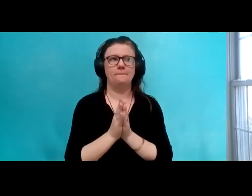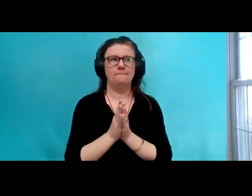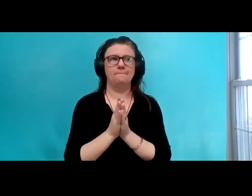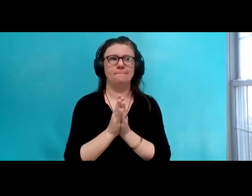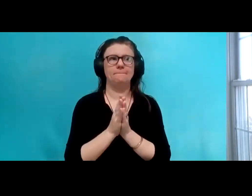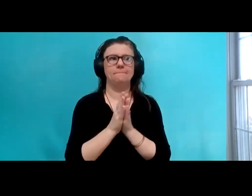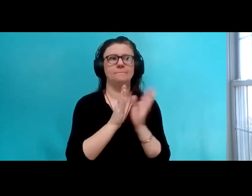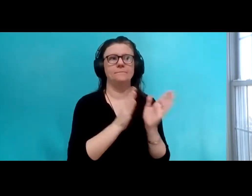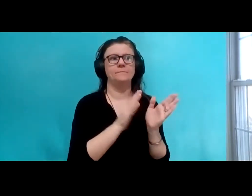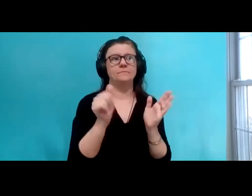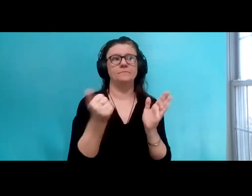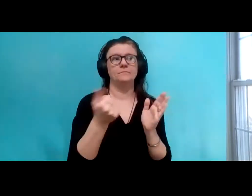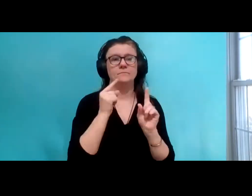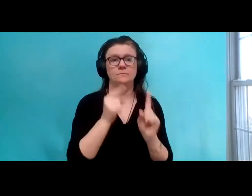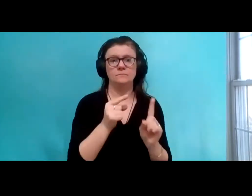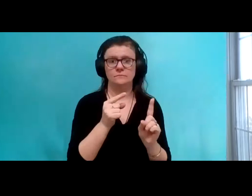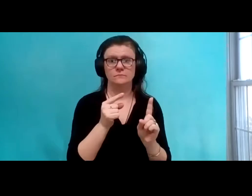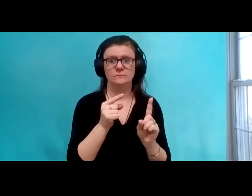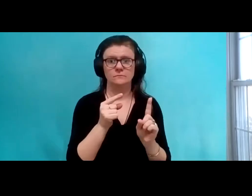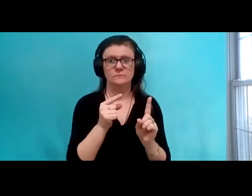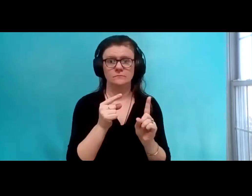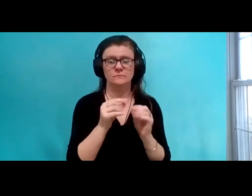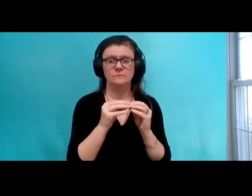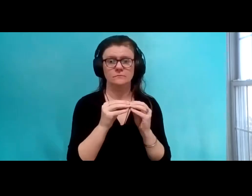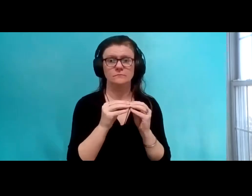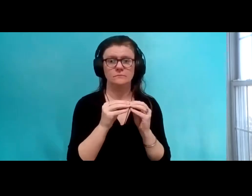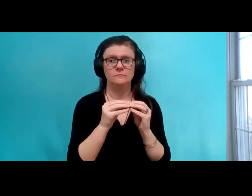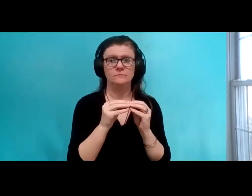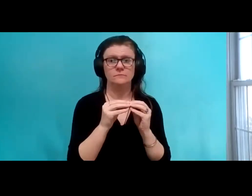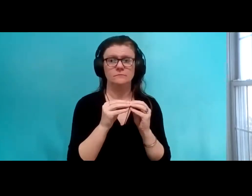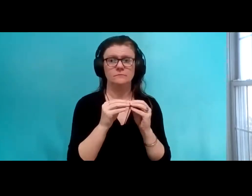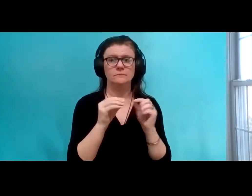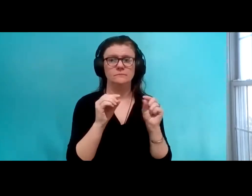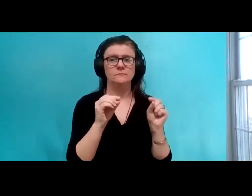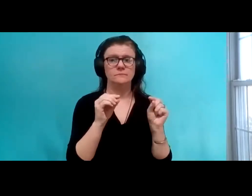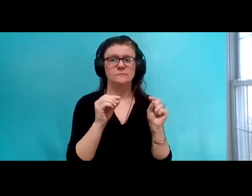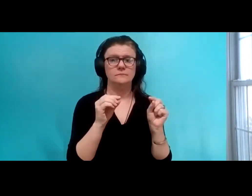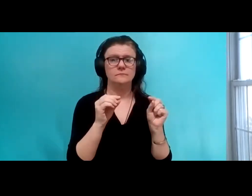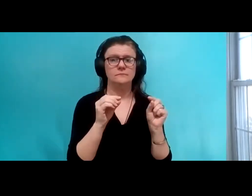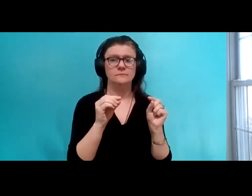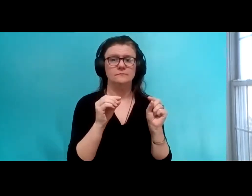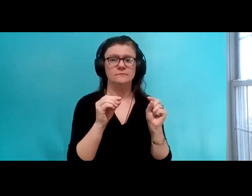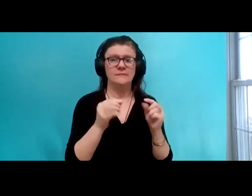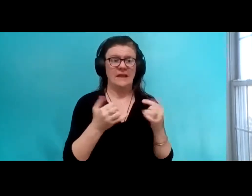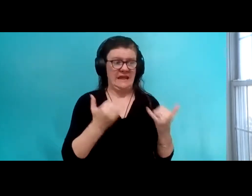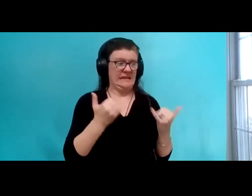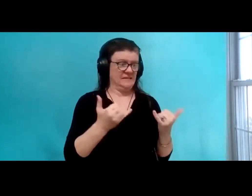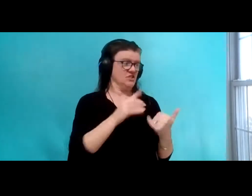Another point is that we can get a lot from, and we've heard that here, we can get a lot from existing